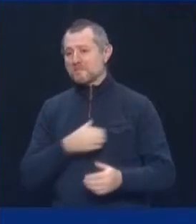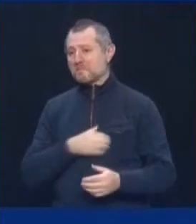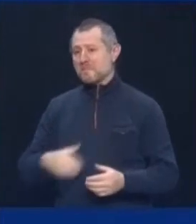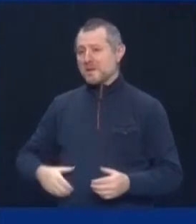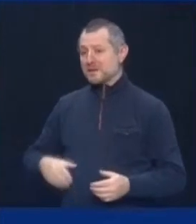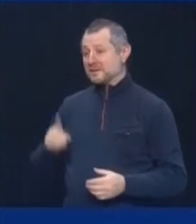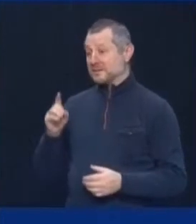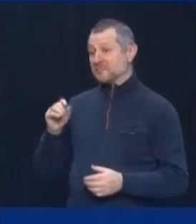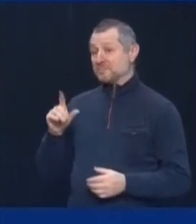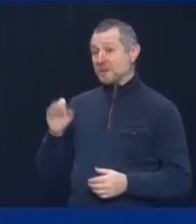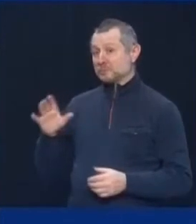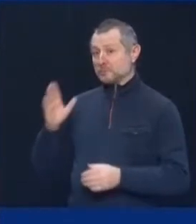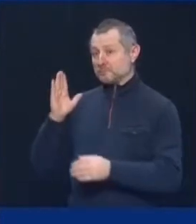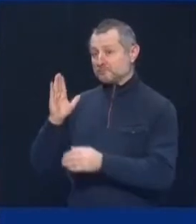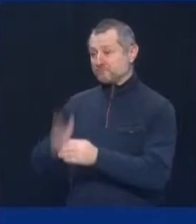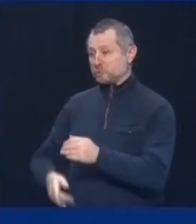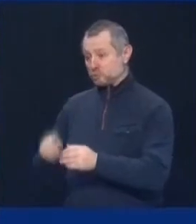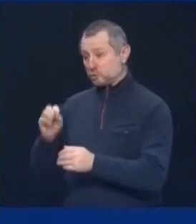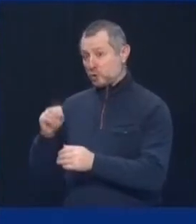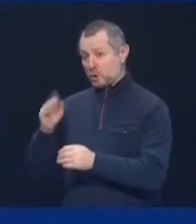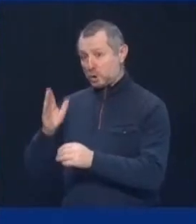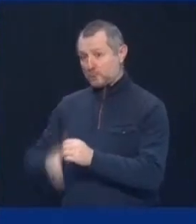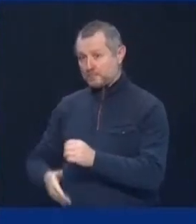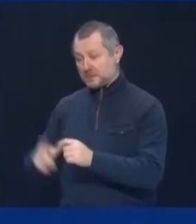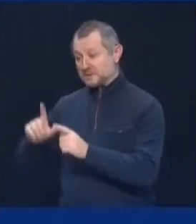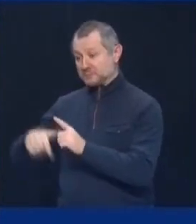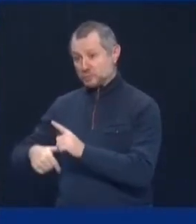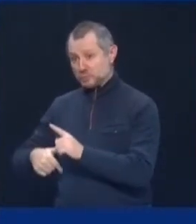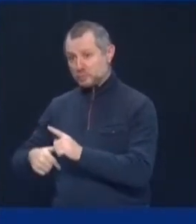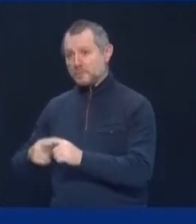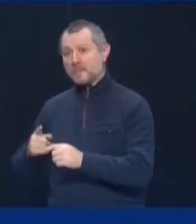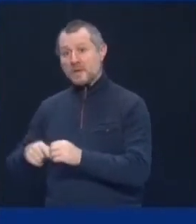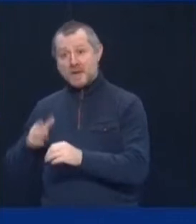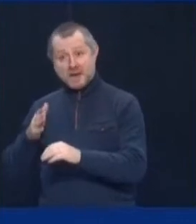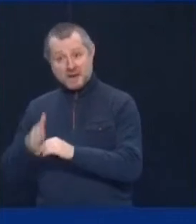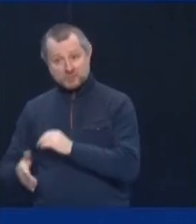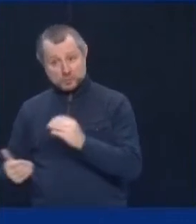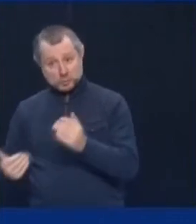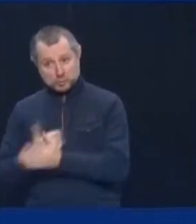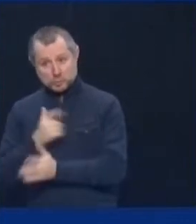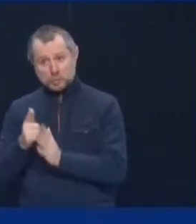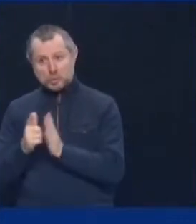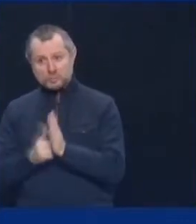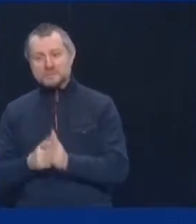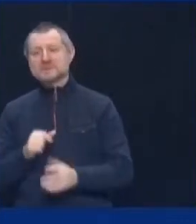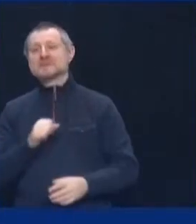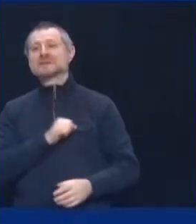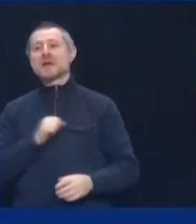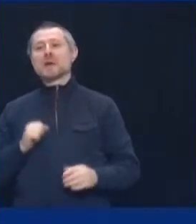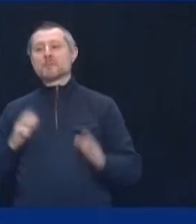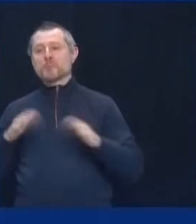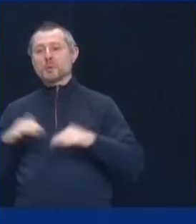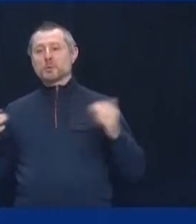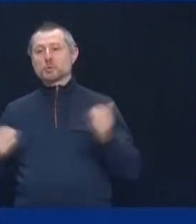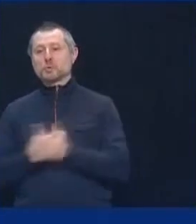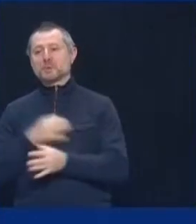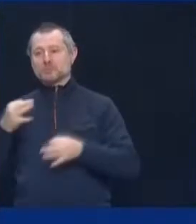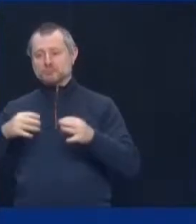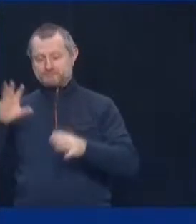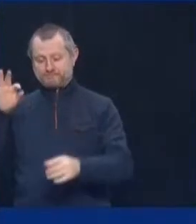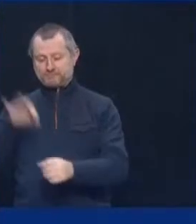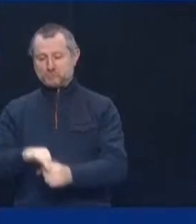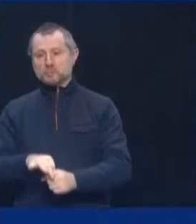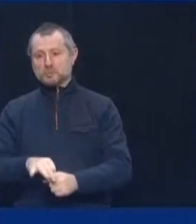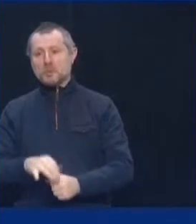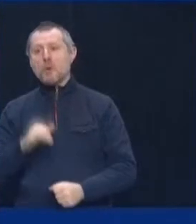would require a new law. That's right. And the Assembly's doing a hearing on it tomorrow, I believe. Oh, that's right. The Assembly's doing a hearing on it. We'd have to pass a